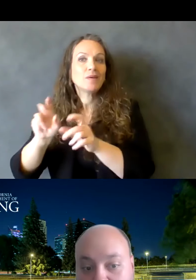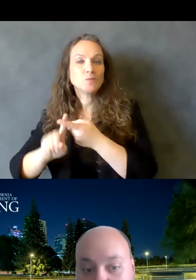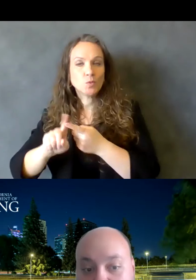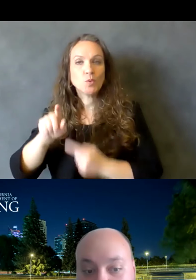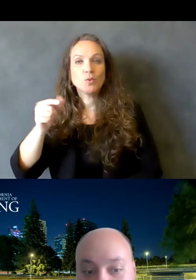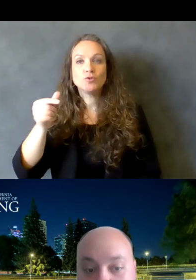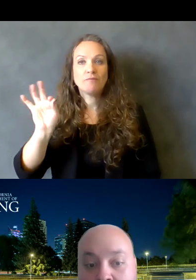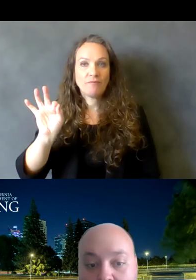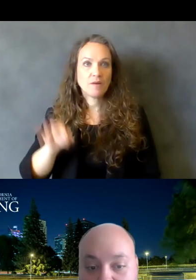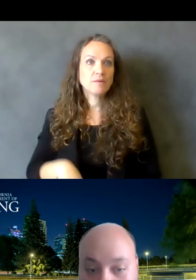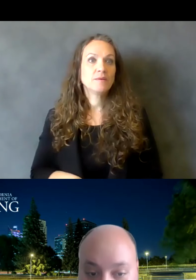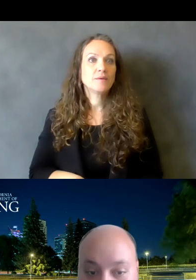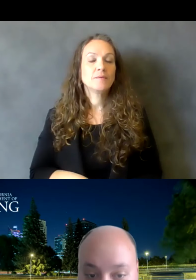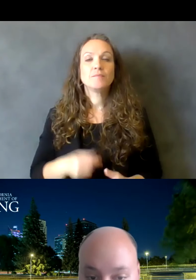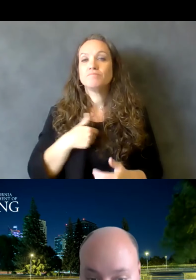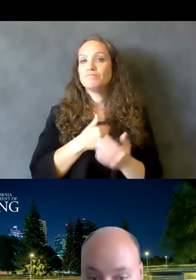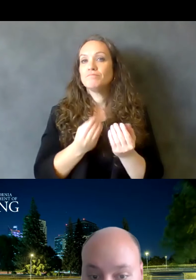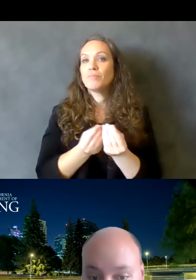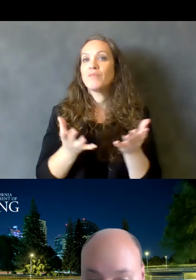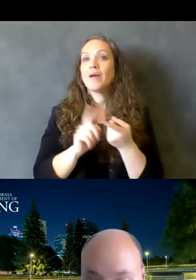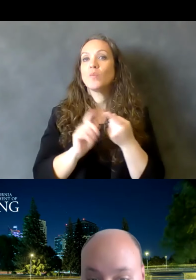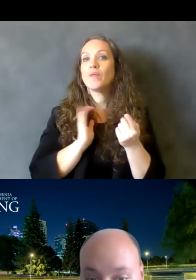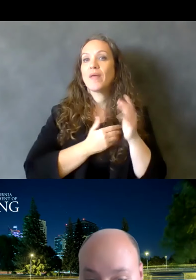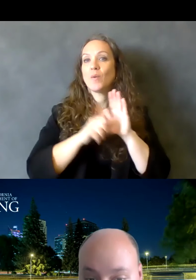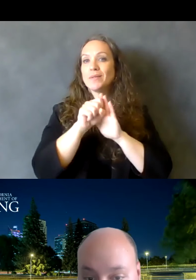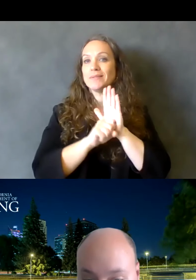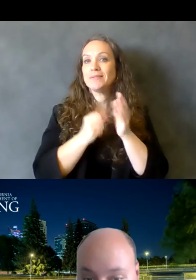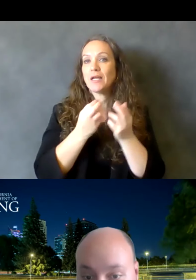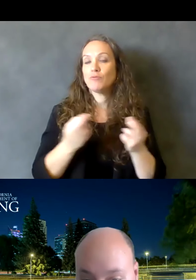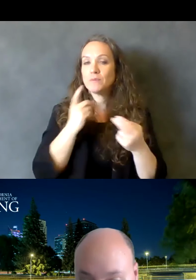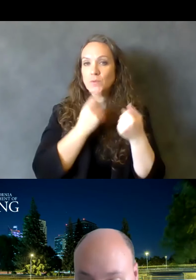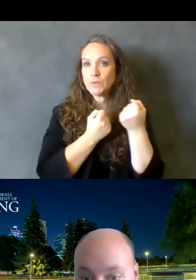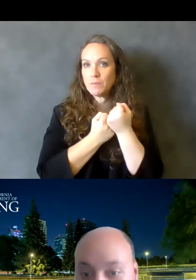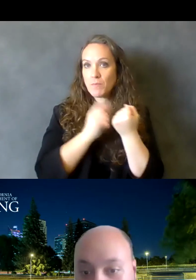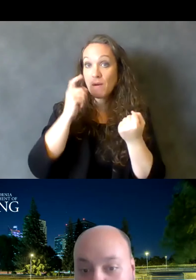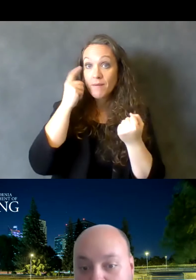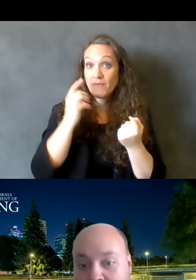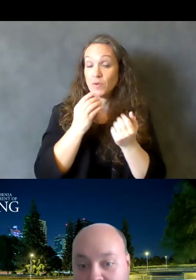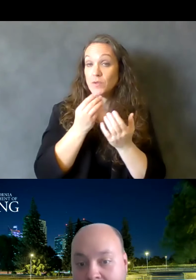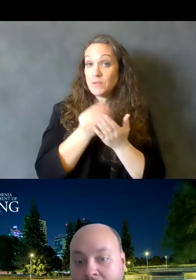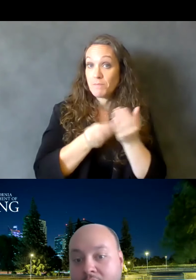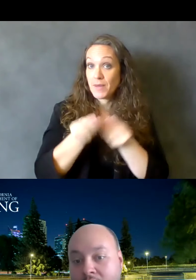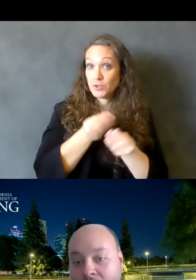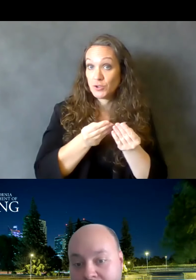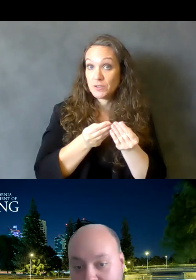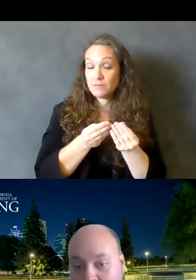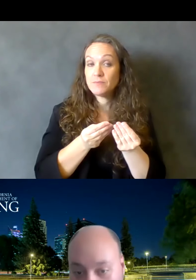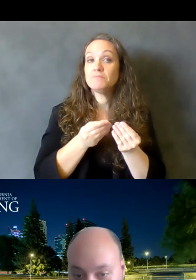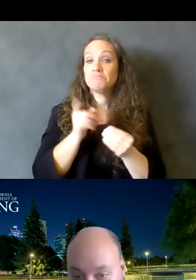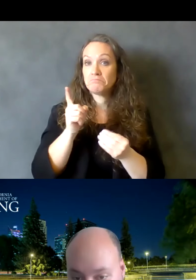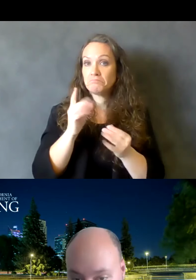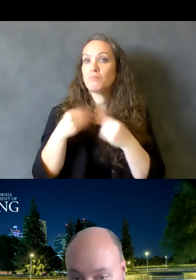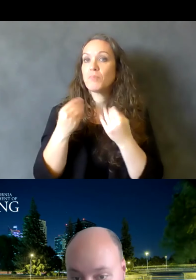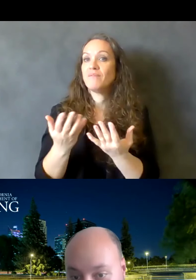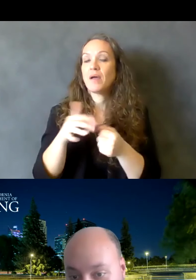proposal provides CDA with our state resources to support the governor's budget proposal that provided additional